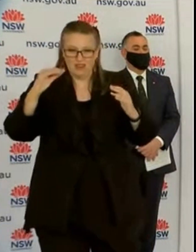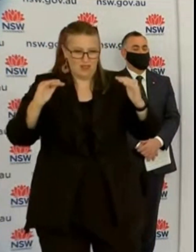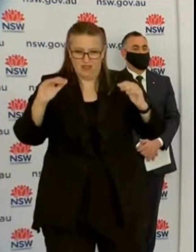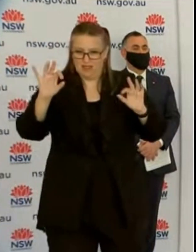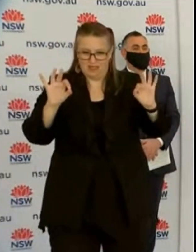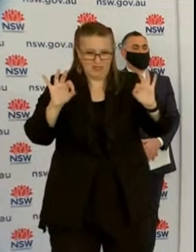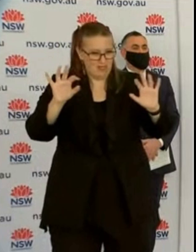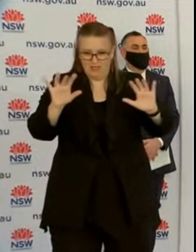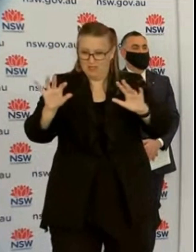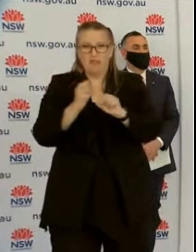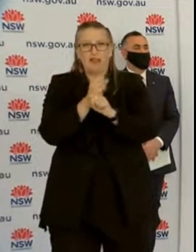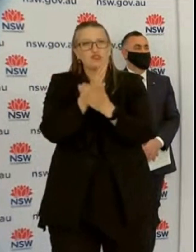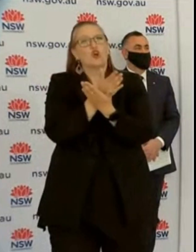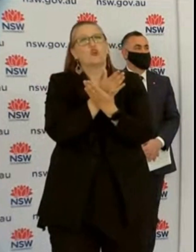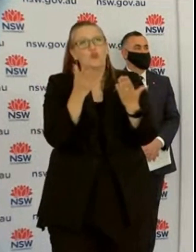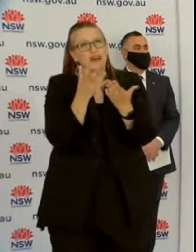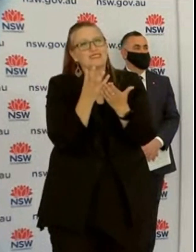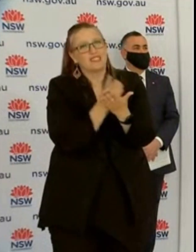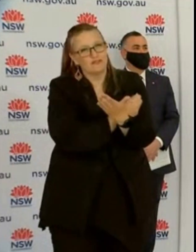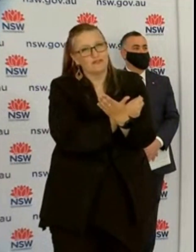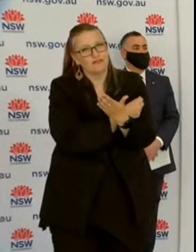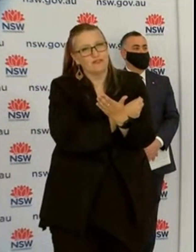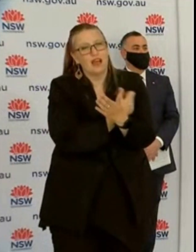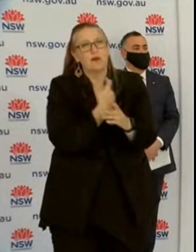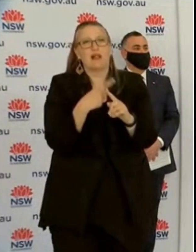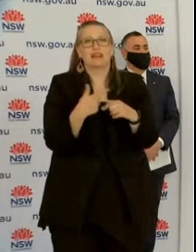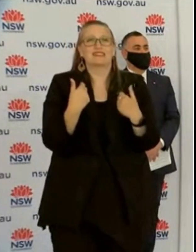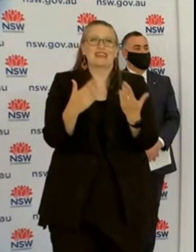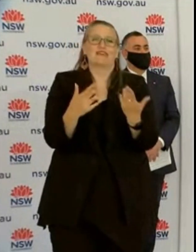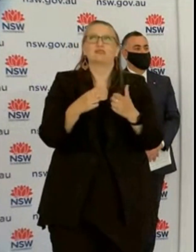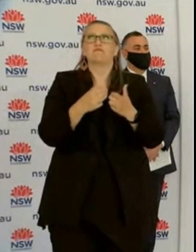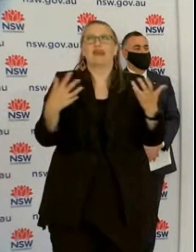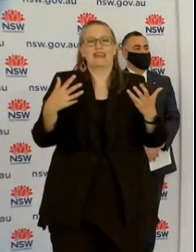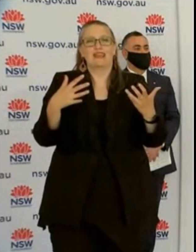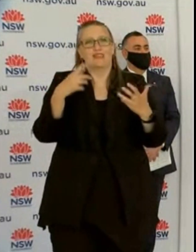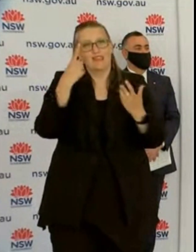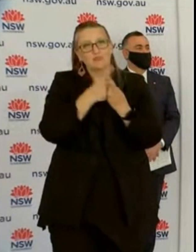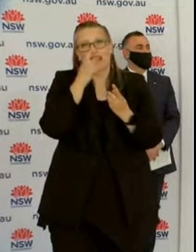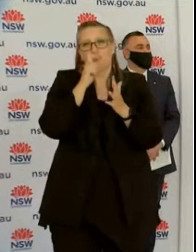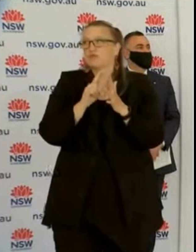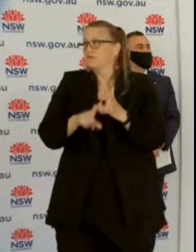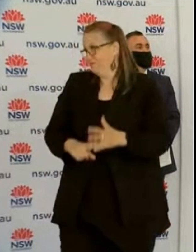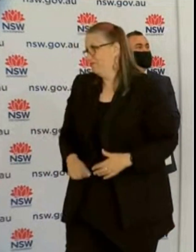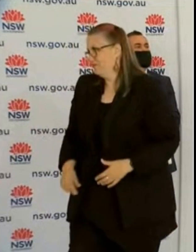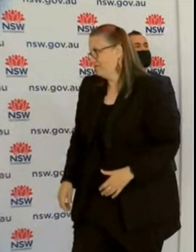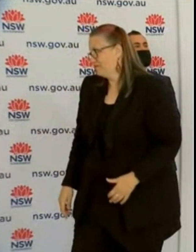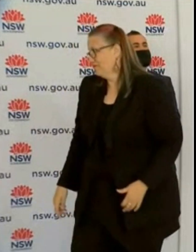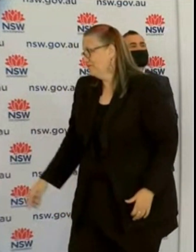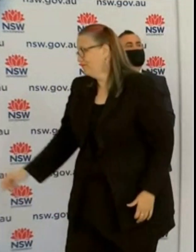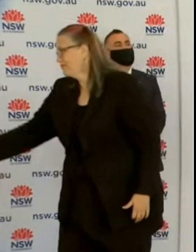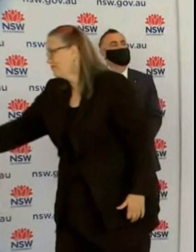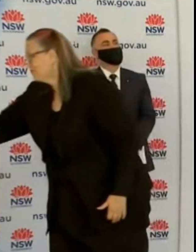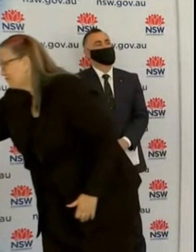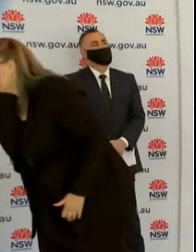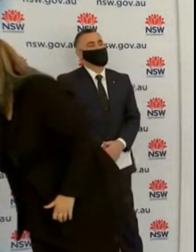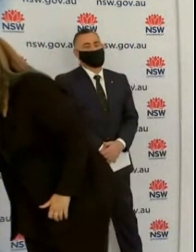balance of protecting people but also giving them the freedoms that we can, and that's a delicate balance that we have to undertake every single day. Premier, I know